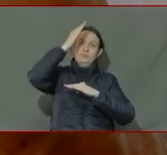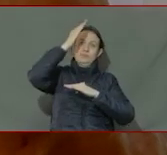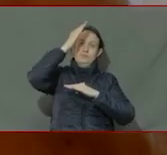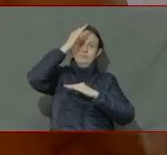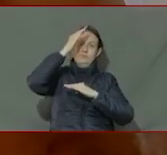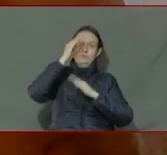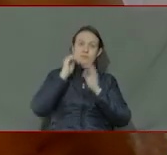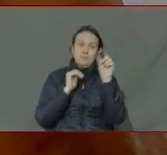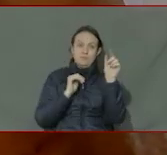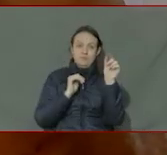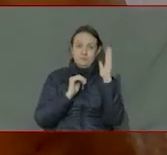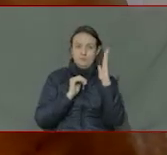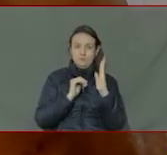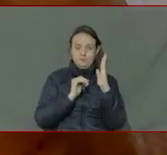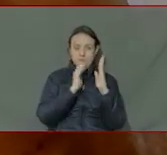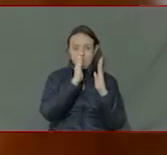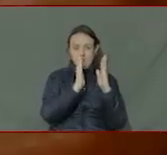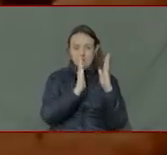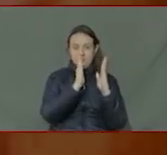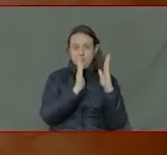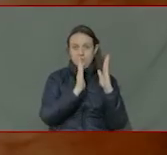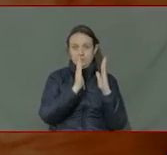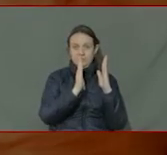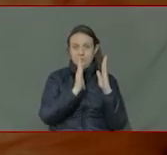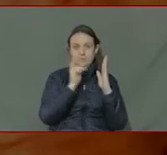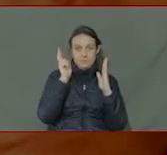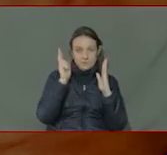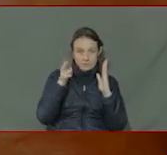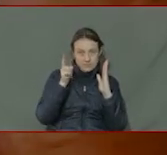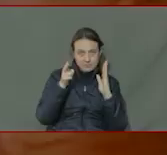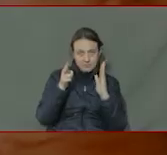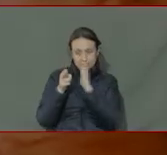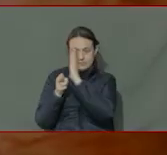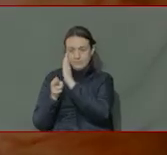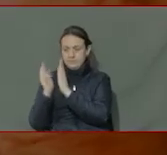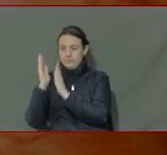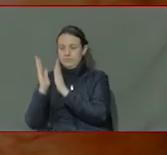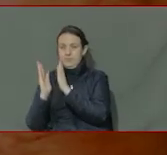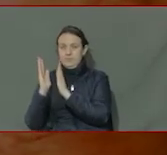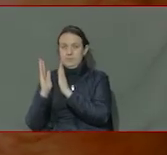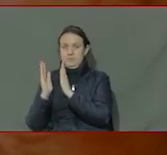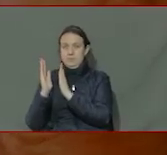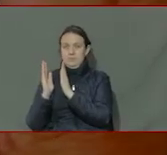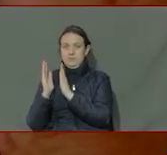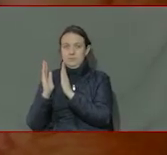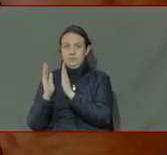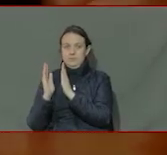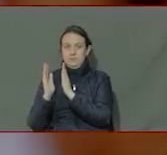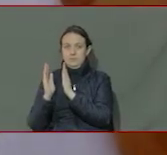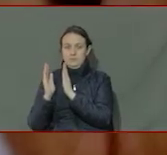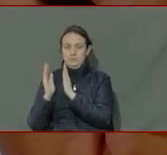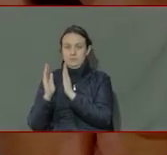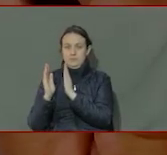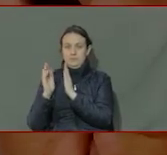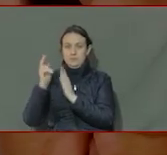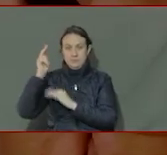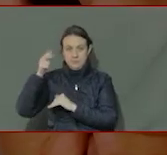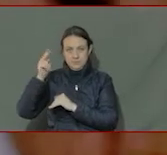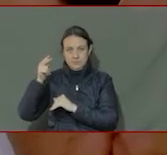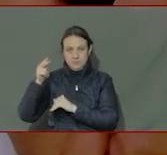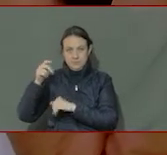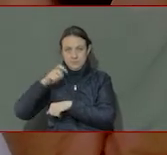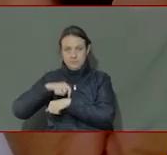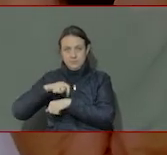there to there. And it's from there to there in that time period. And it's from